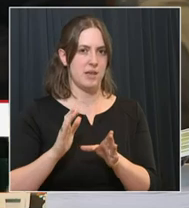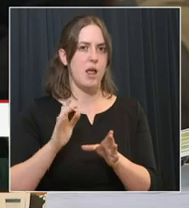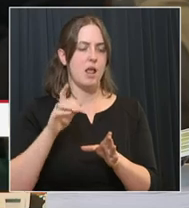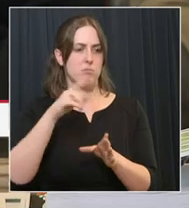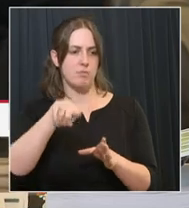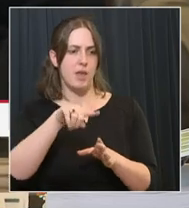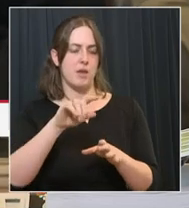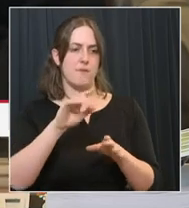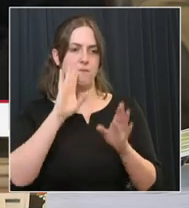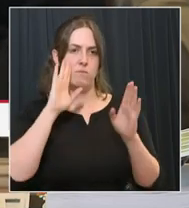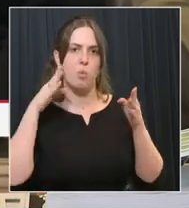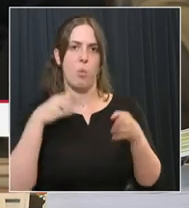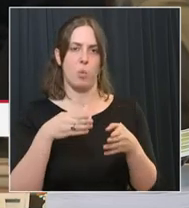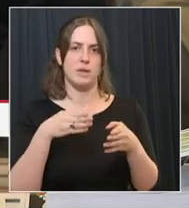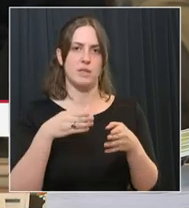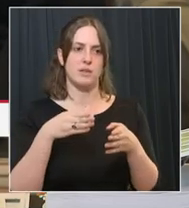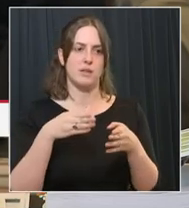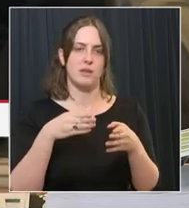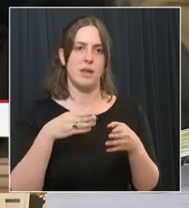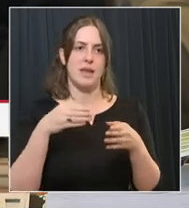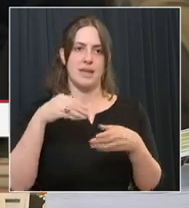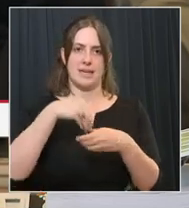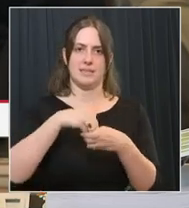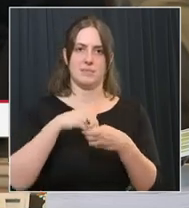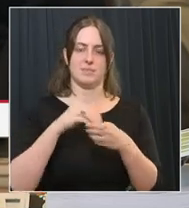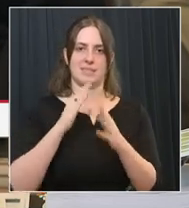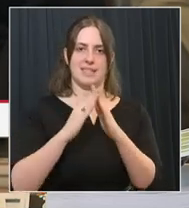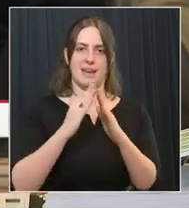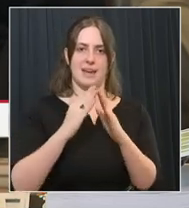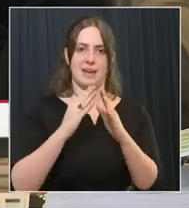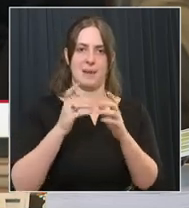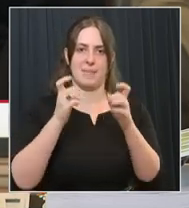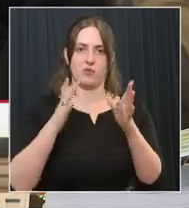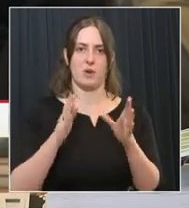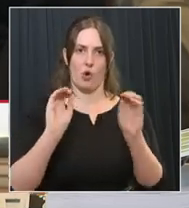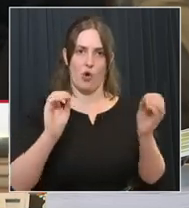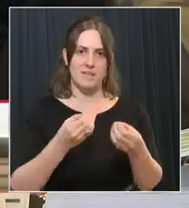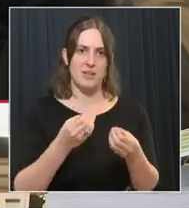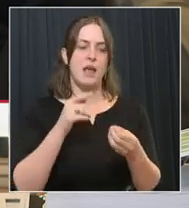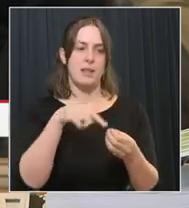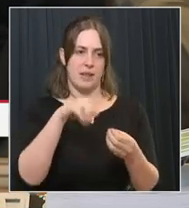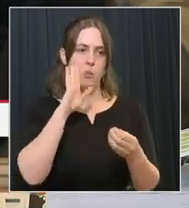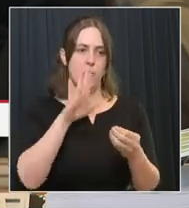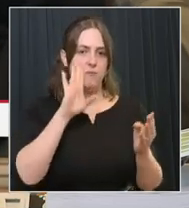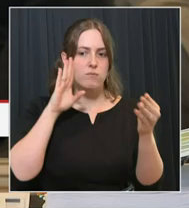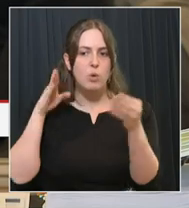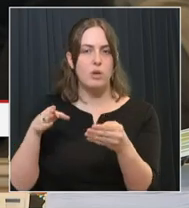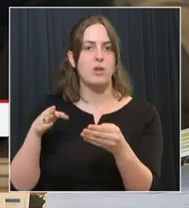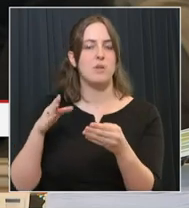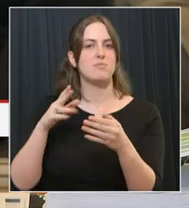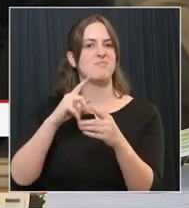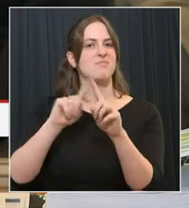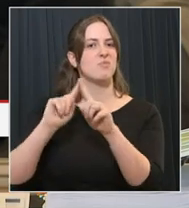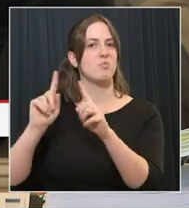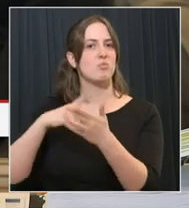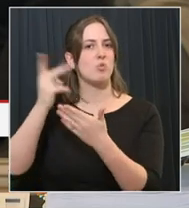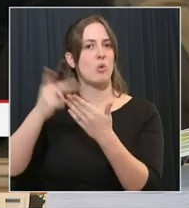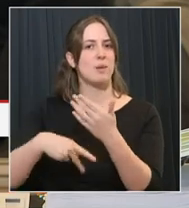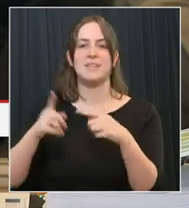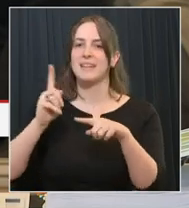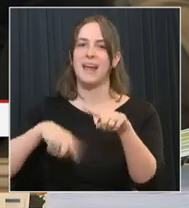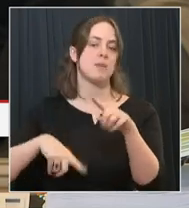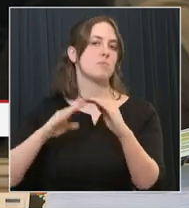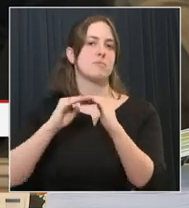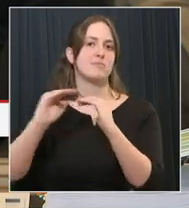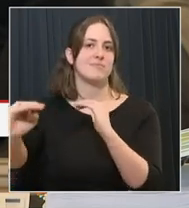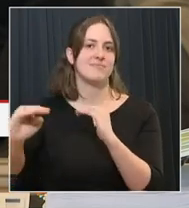on what we focus on is unsustainable programs and when I mean that are programs